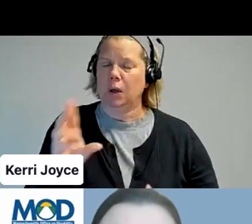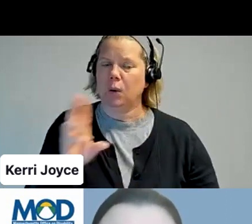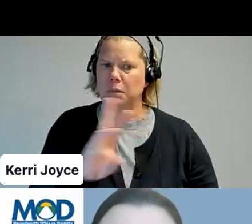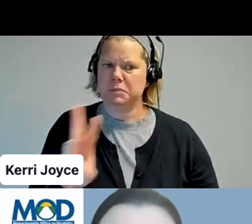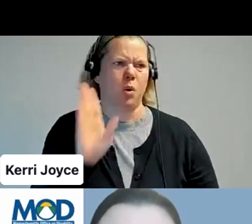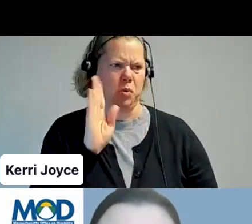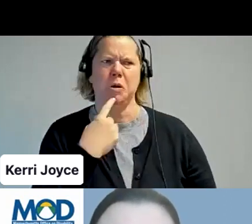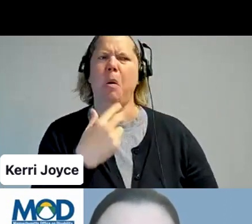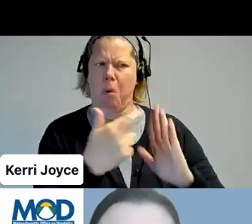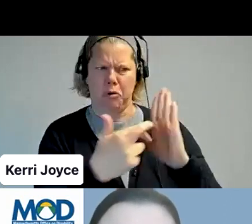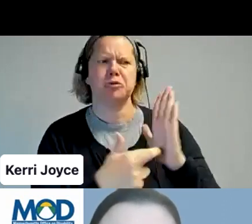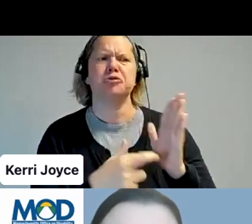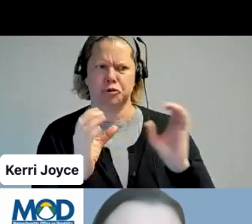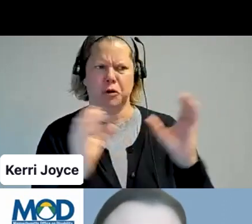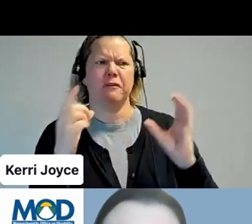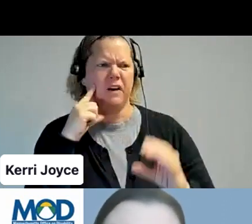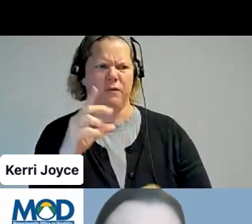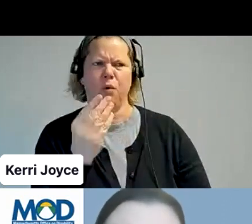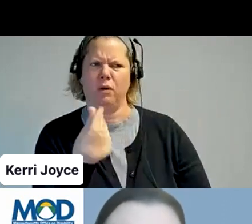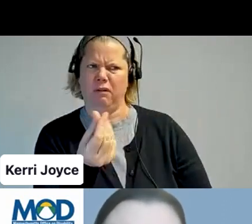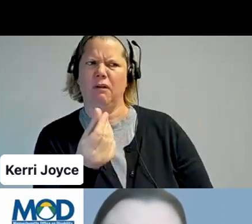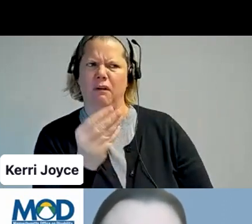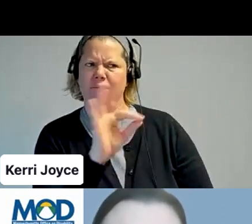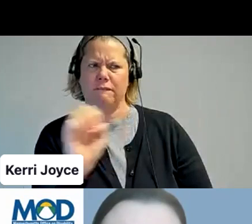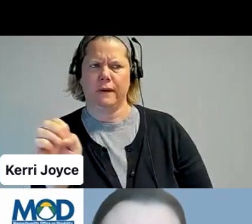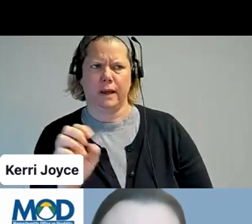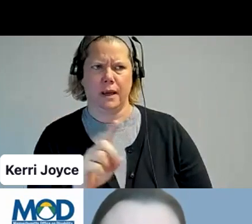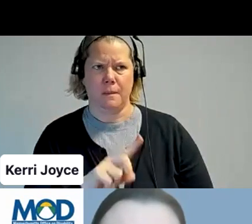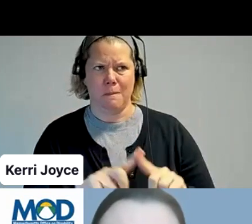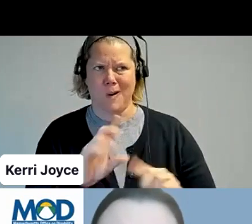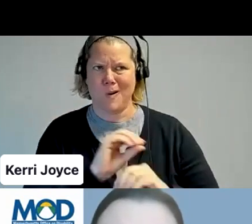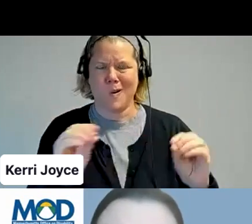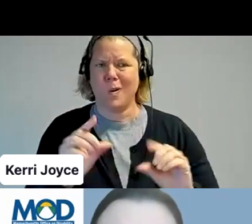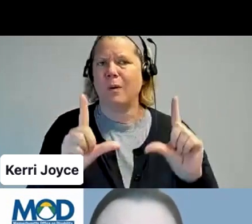or certify a service animal for a fee, and these generally don't offer any legal benefit.